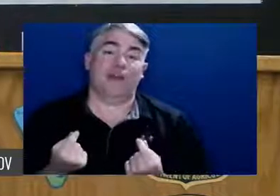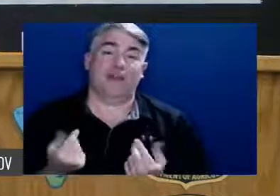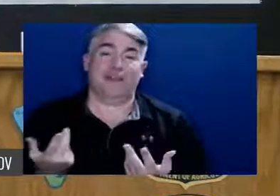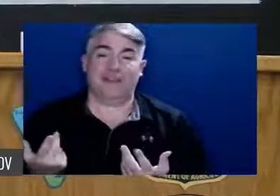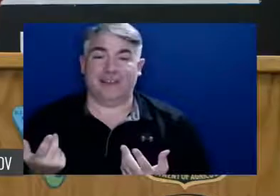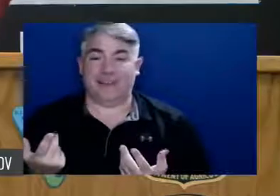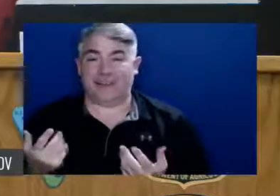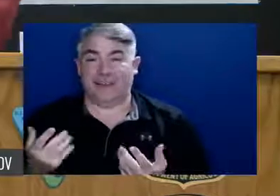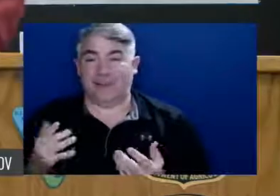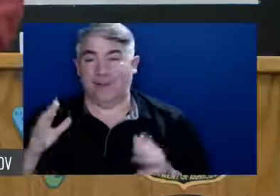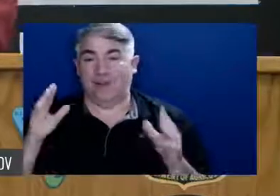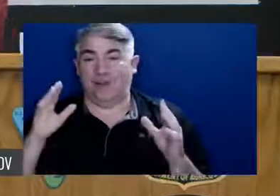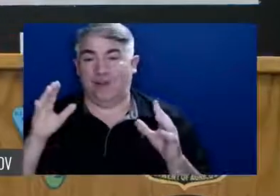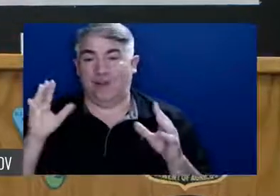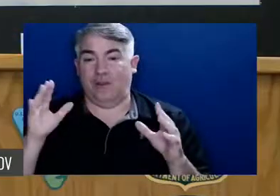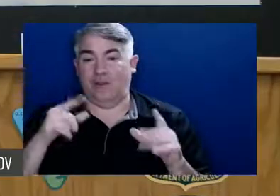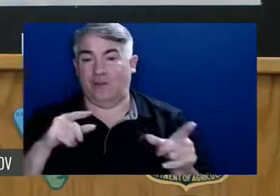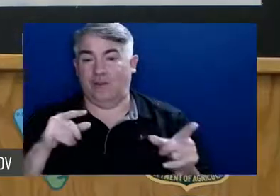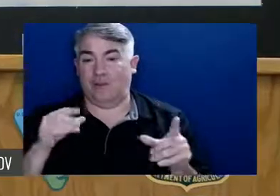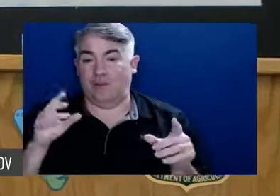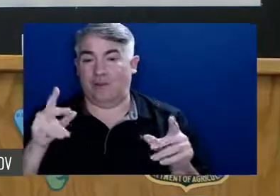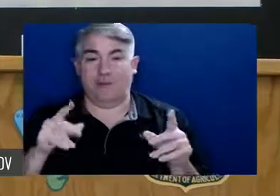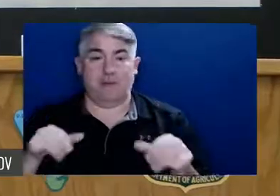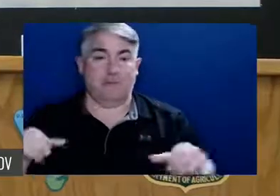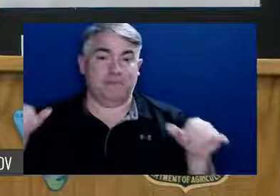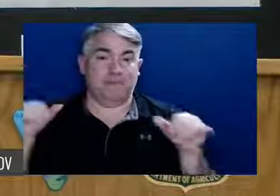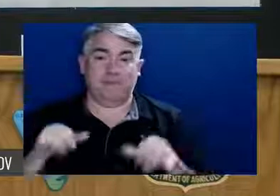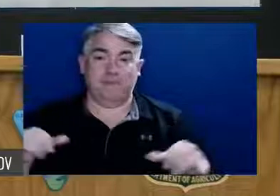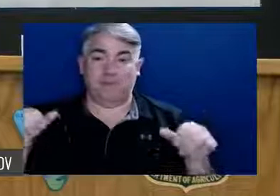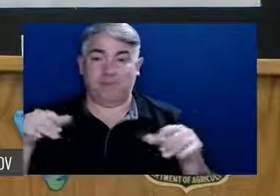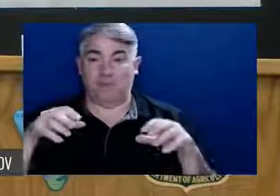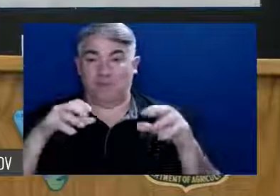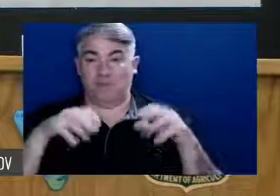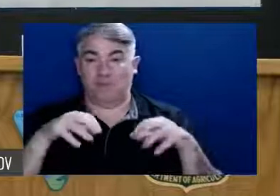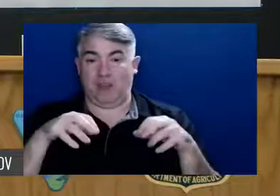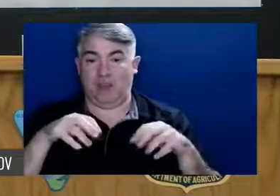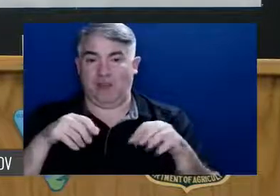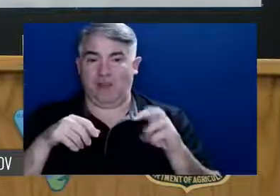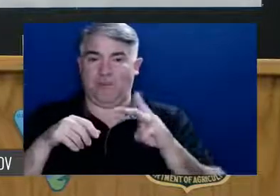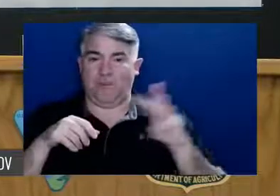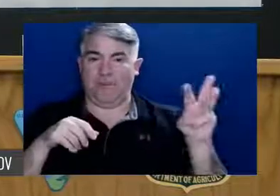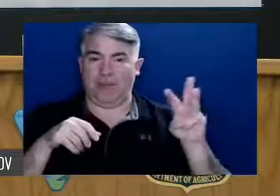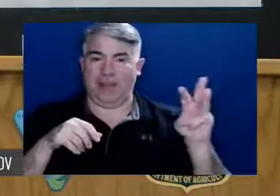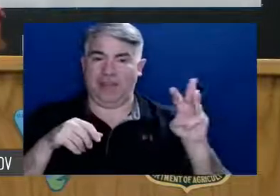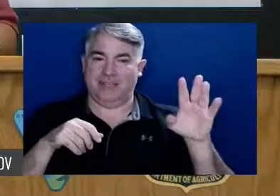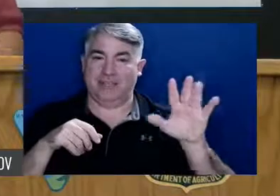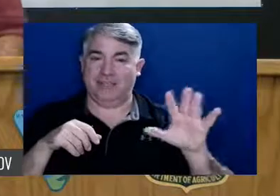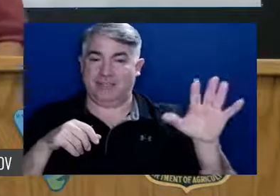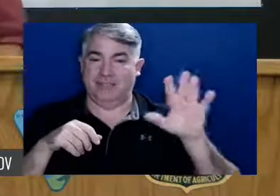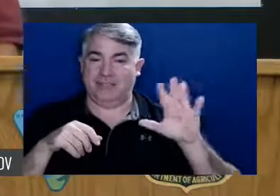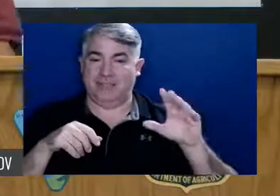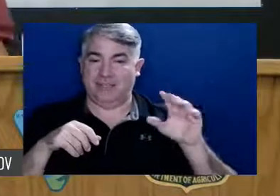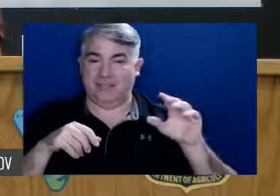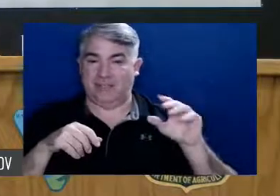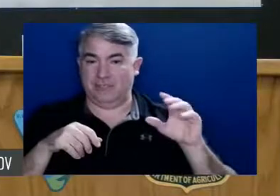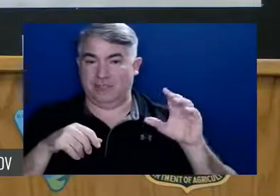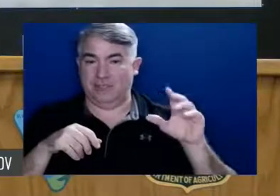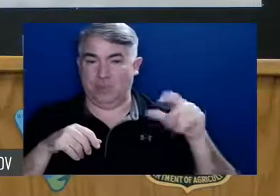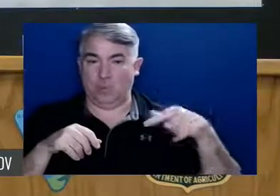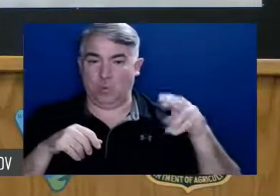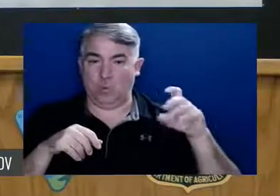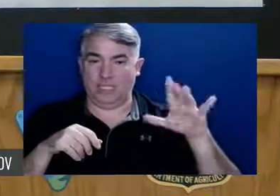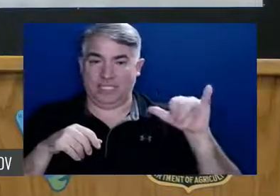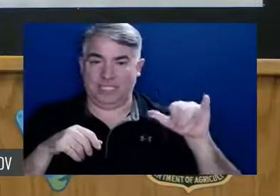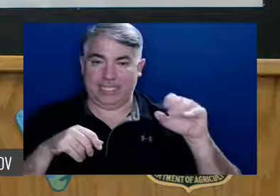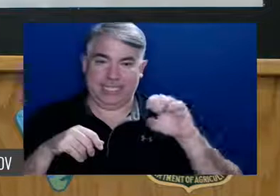more on the west side of the fire, like say from Quincy east, whereas on the west side and up north, while they did get some